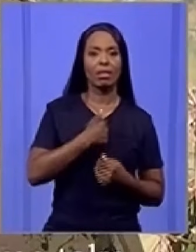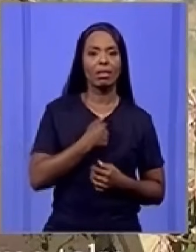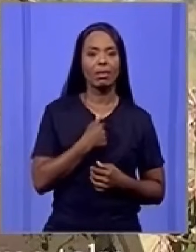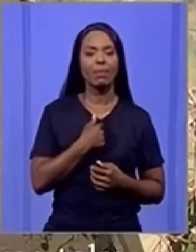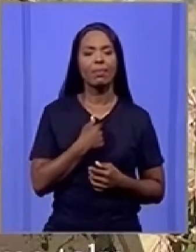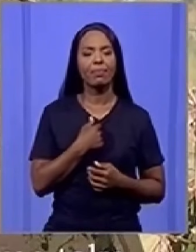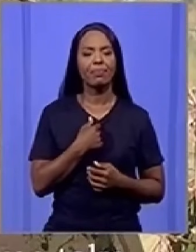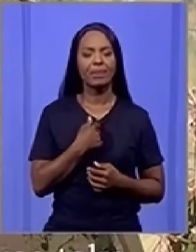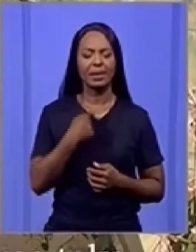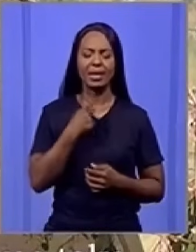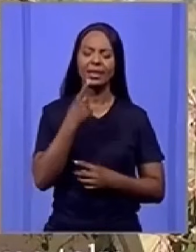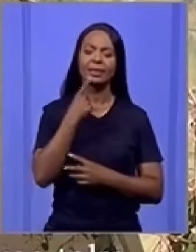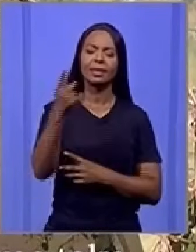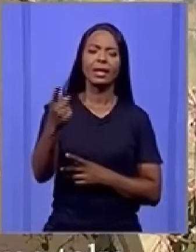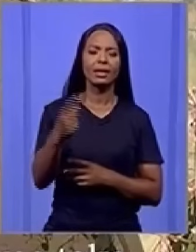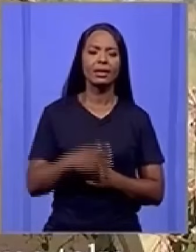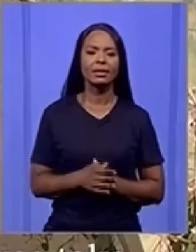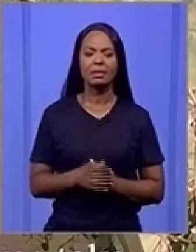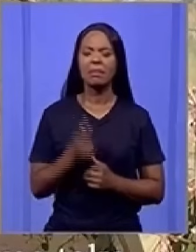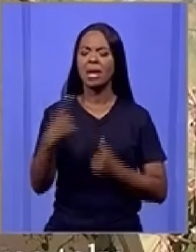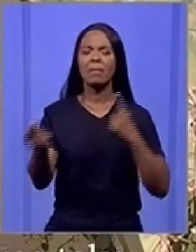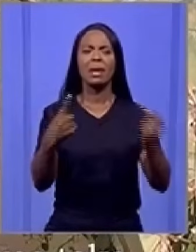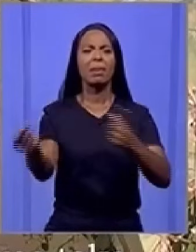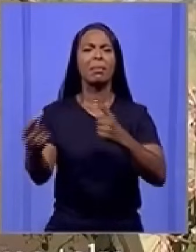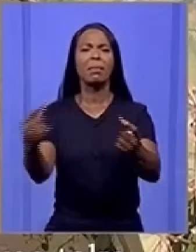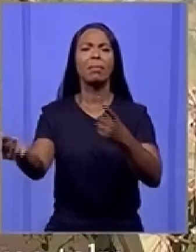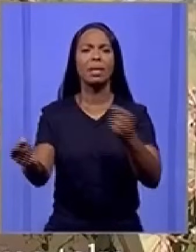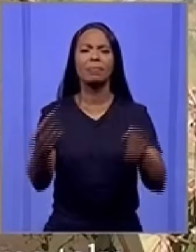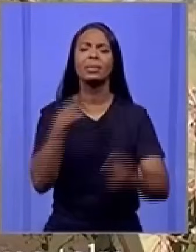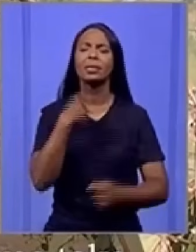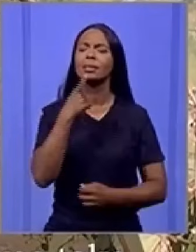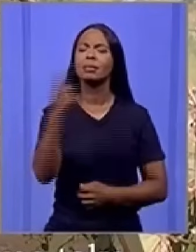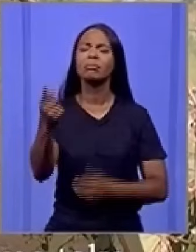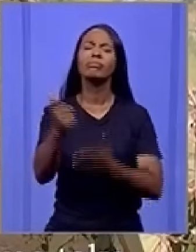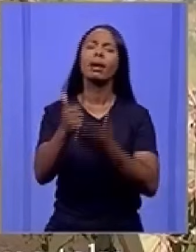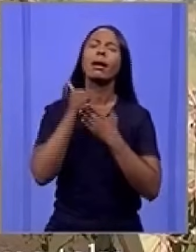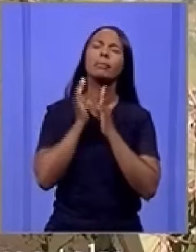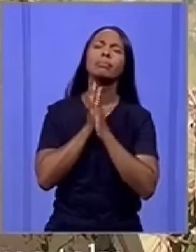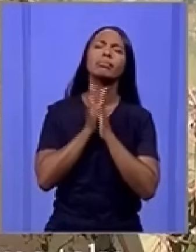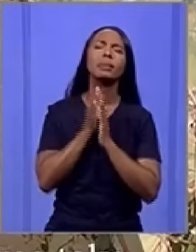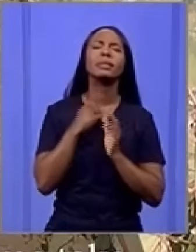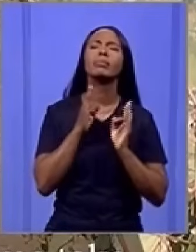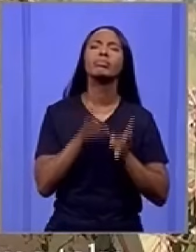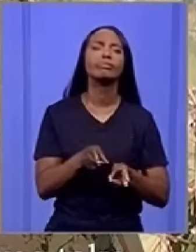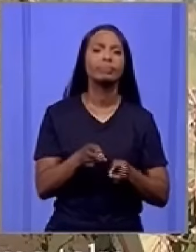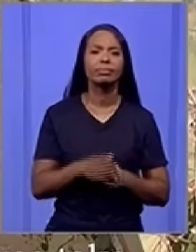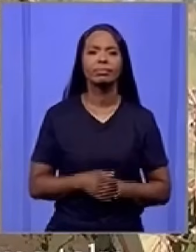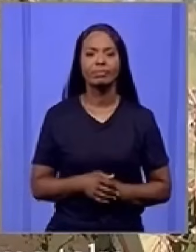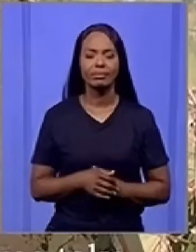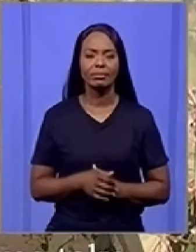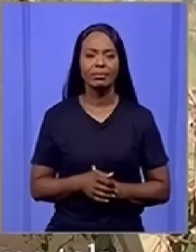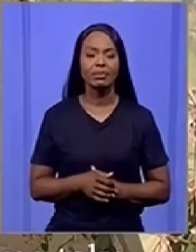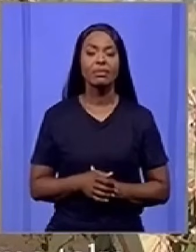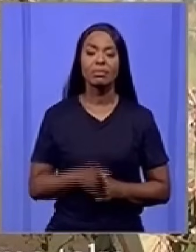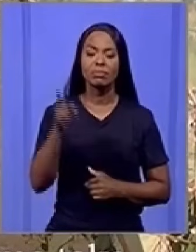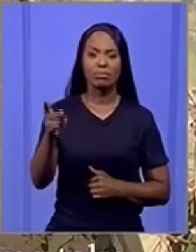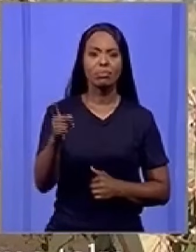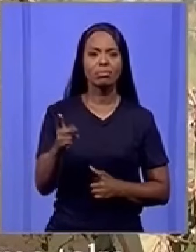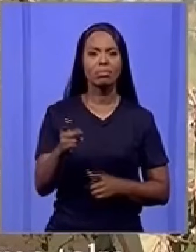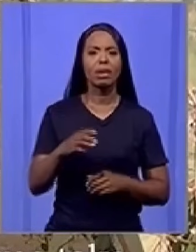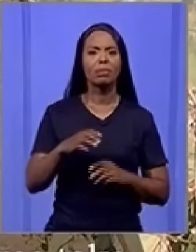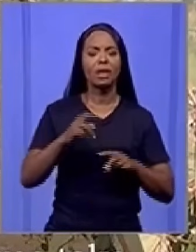ka re batho ba modimo ba na ba batla go sia ka re nthuseng ke a shwa ka ba ga ya ba